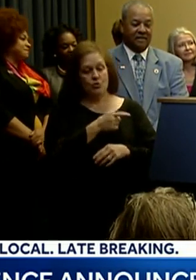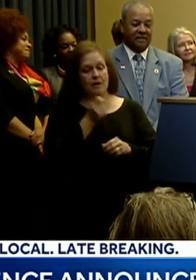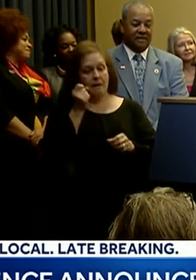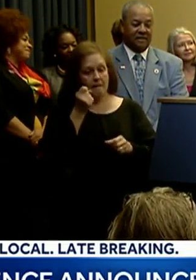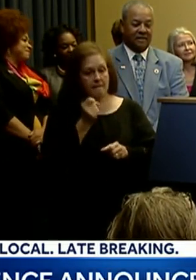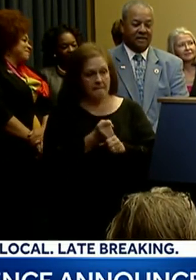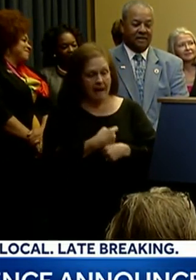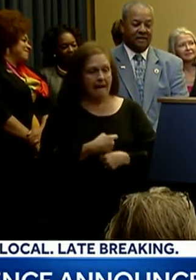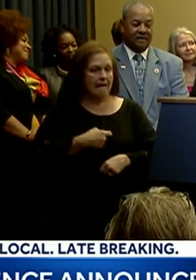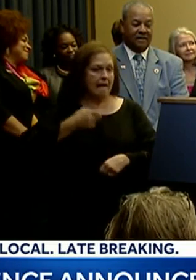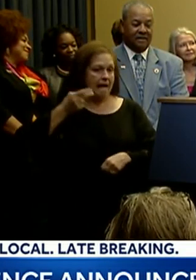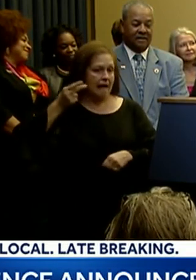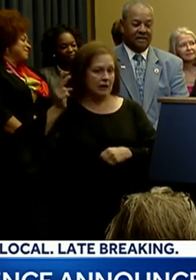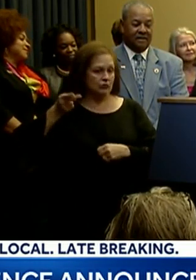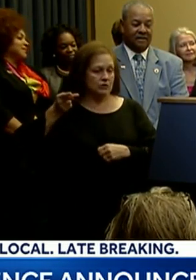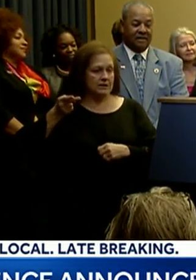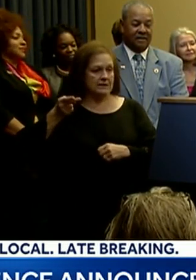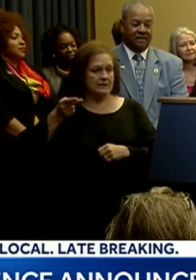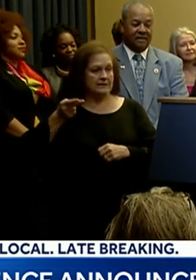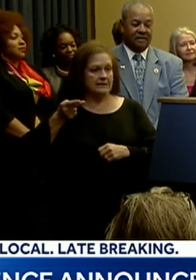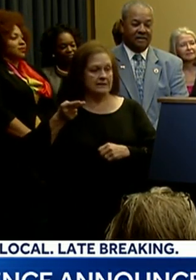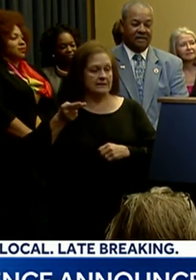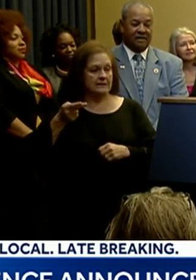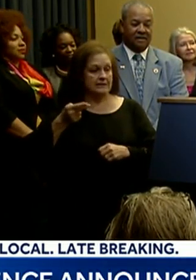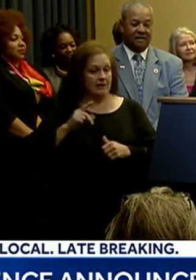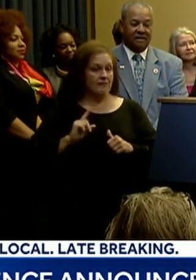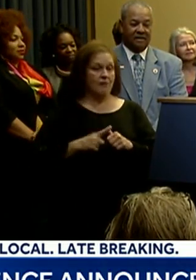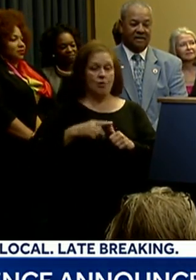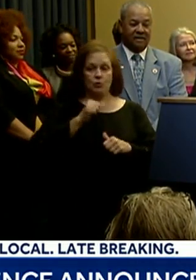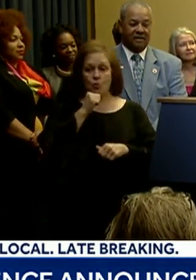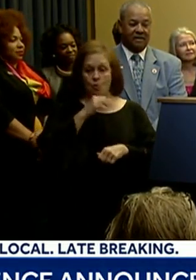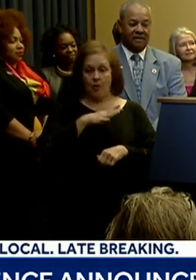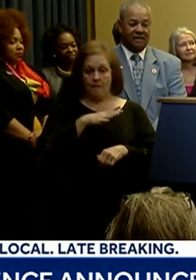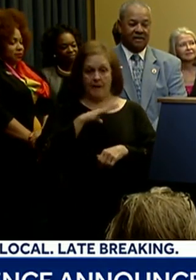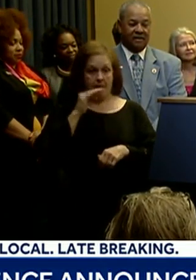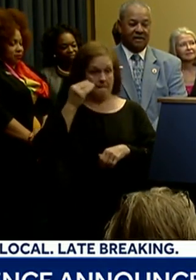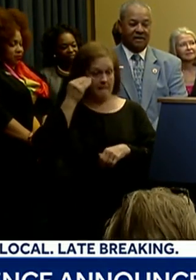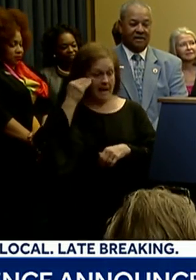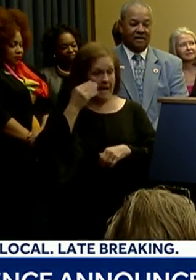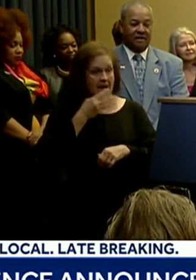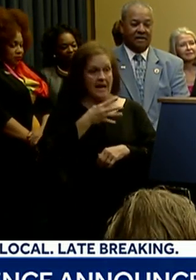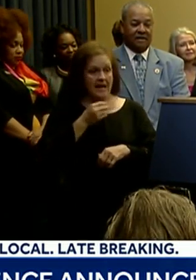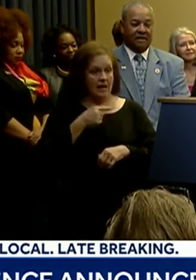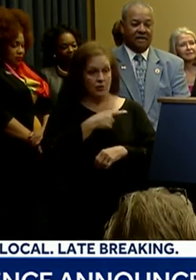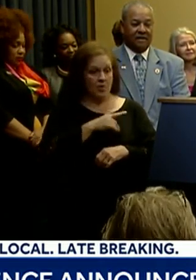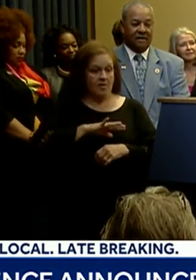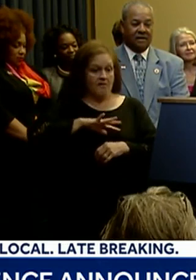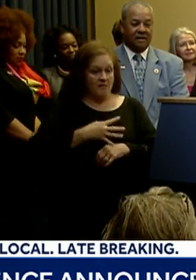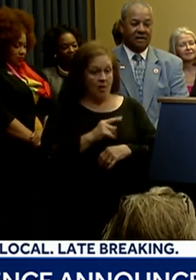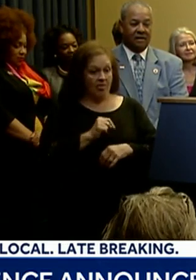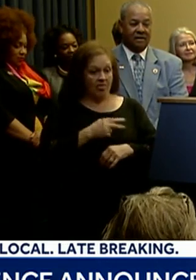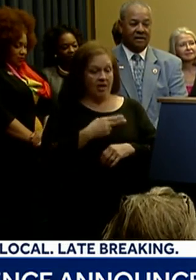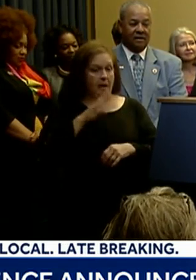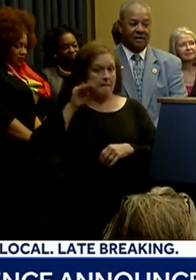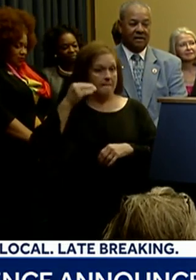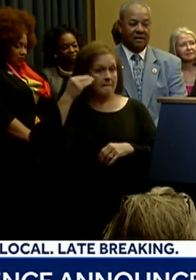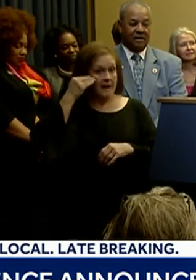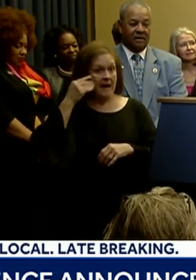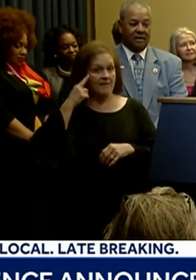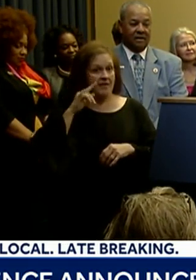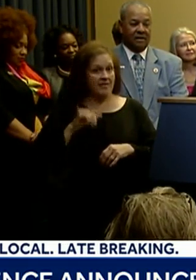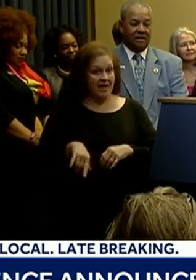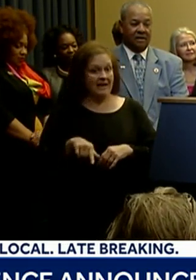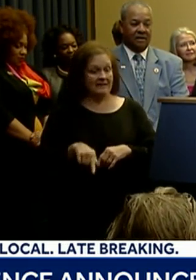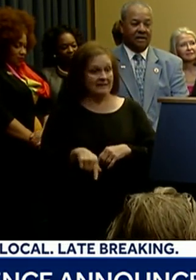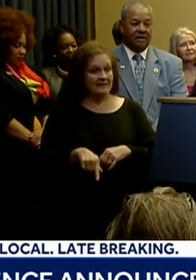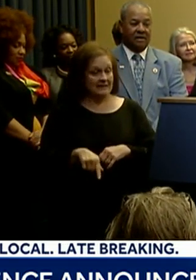history. And as the first woman mayor, and you are the fourth mayor with this